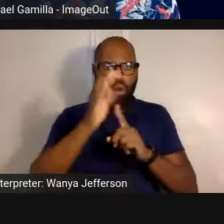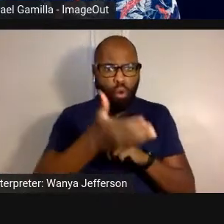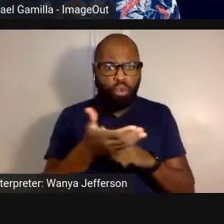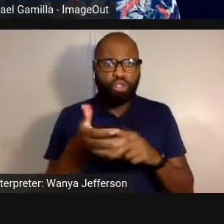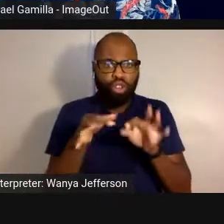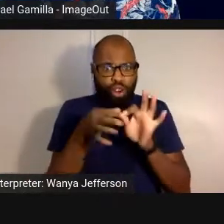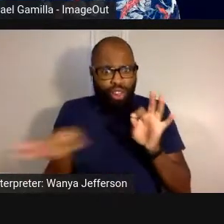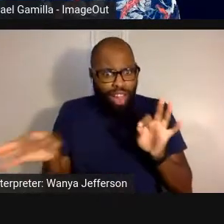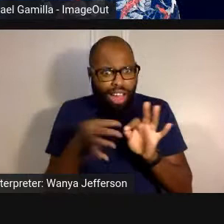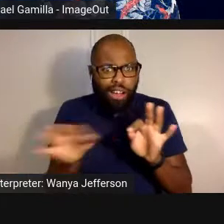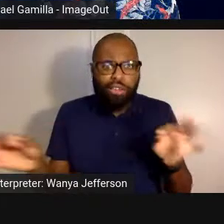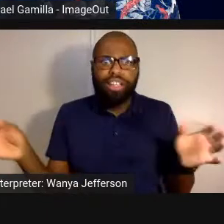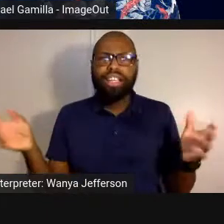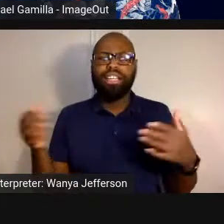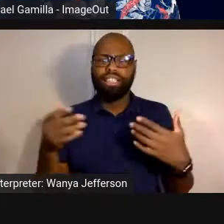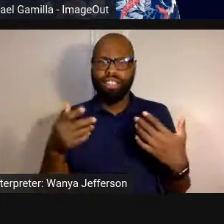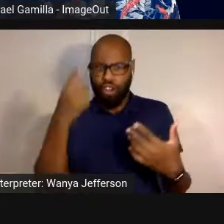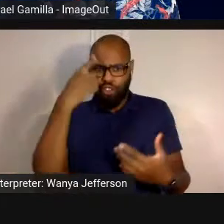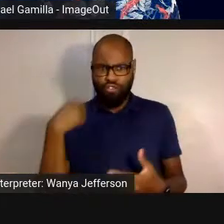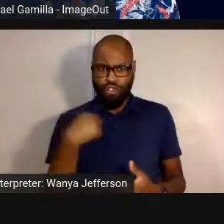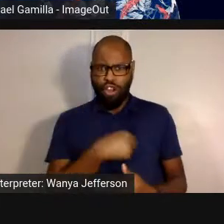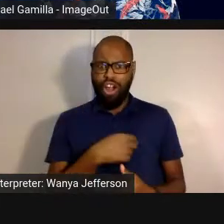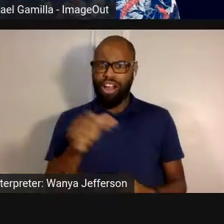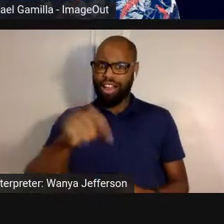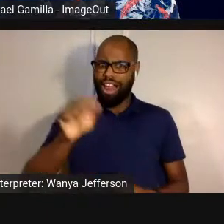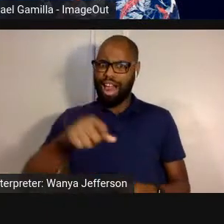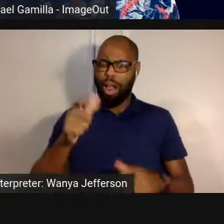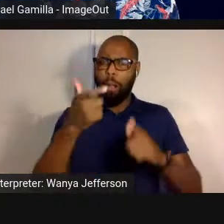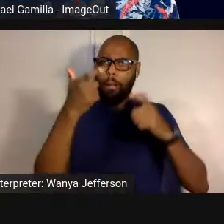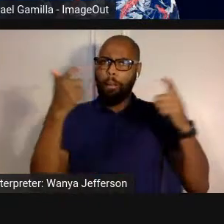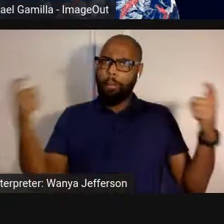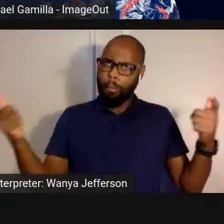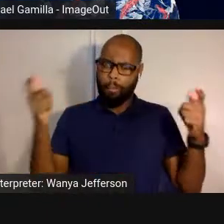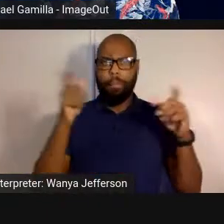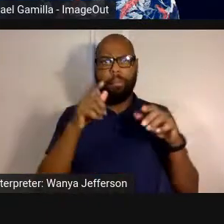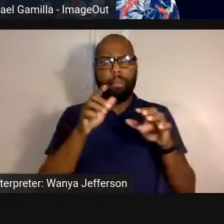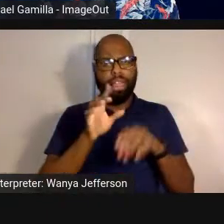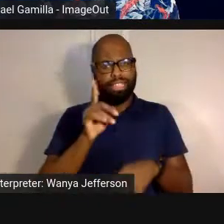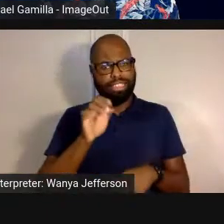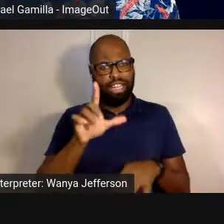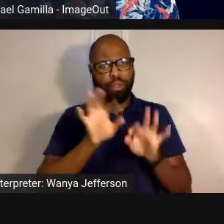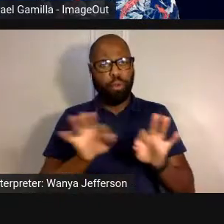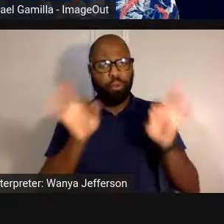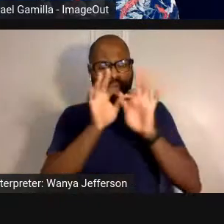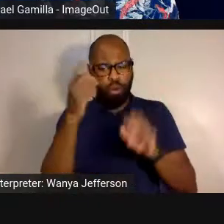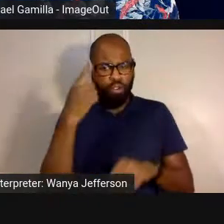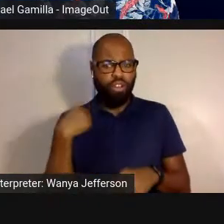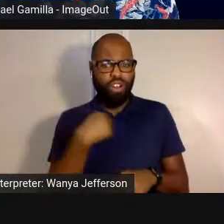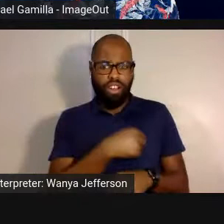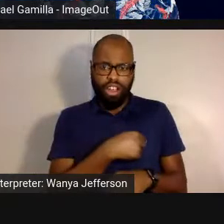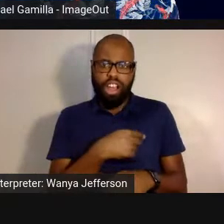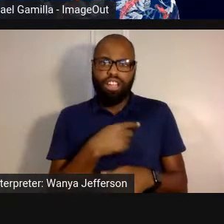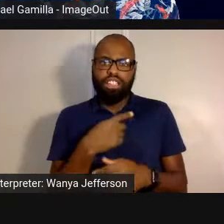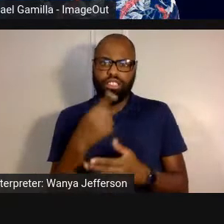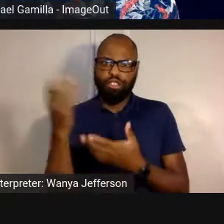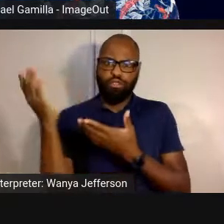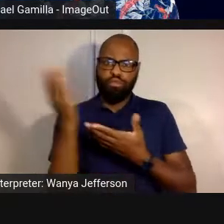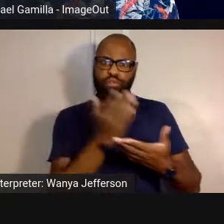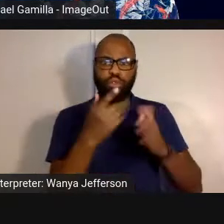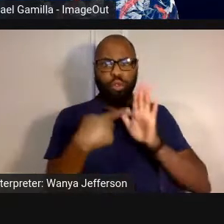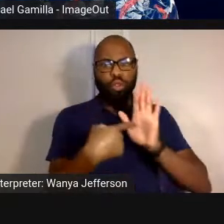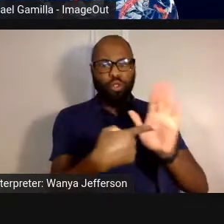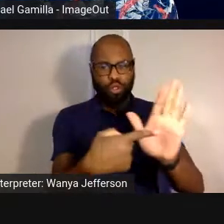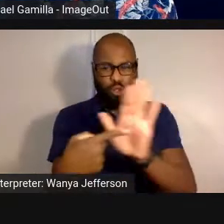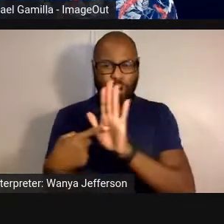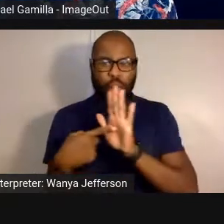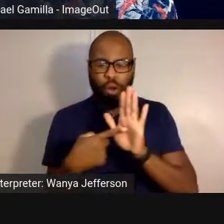Yeah. So for us, it was hugely important to make sure that we brought that into the film in some way. And obviously, when